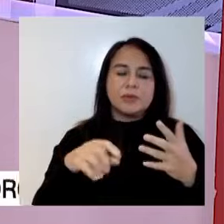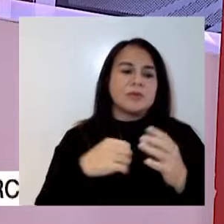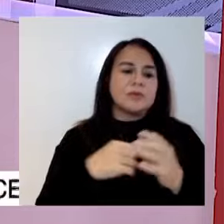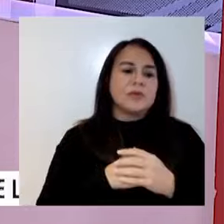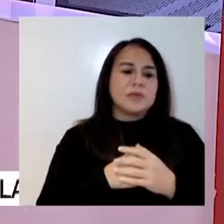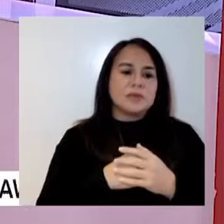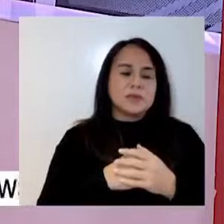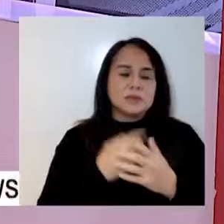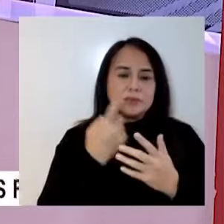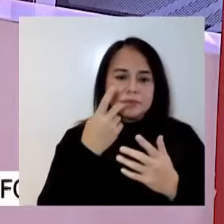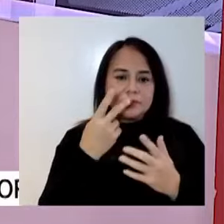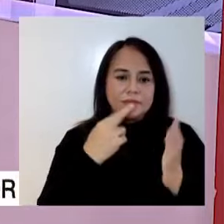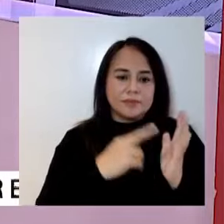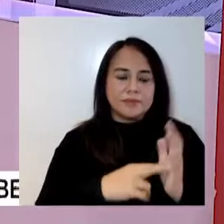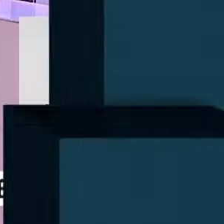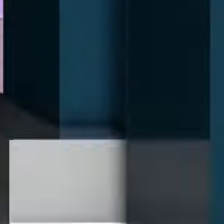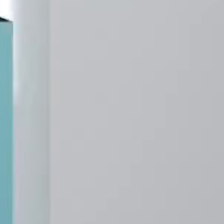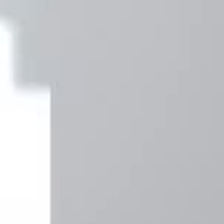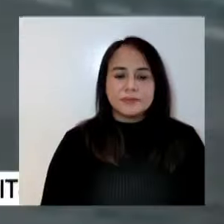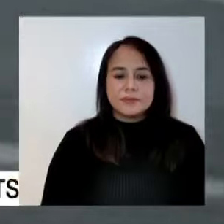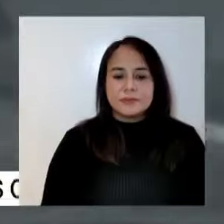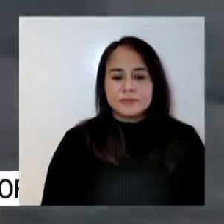Caparaz reports.